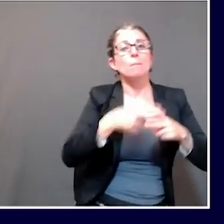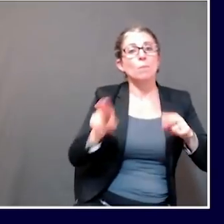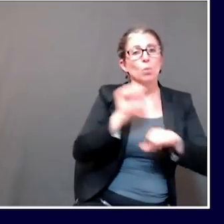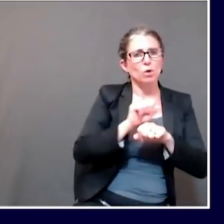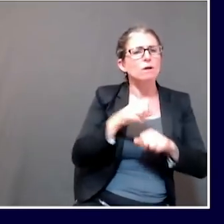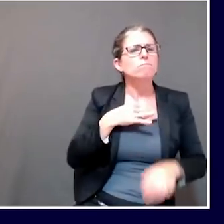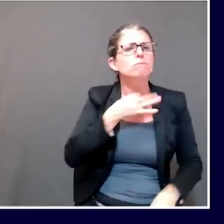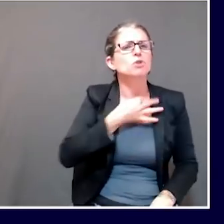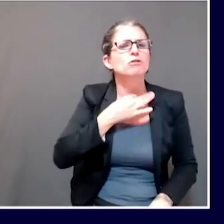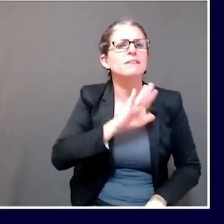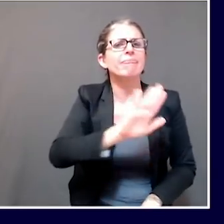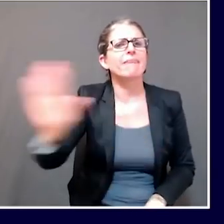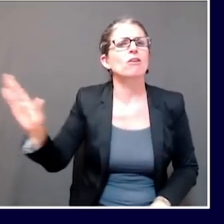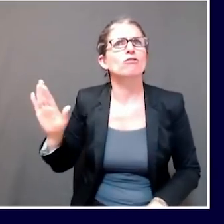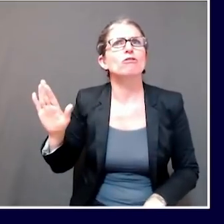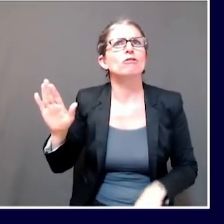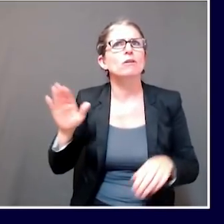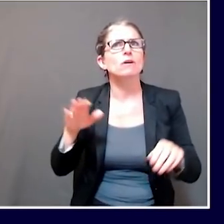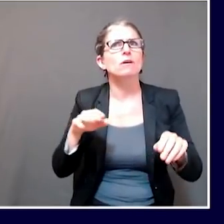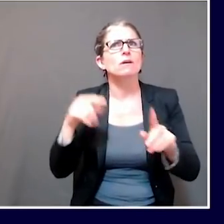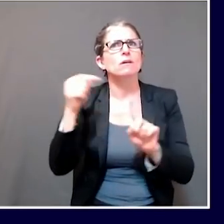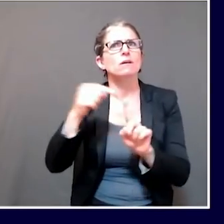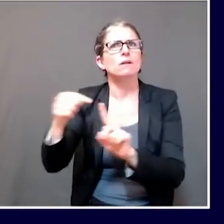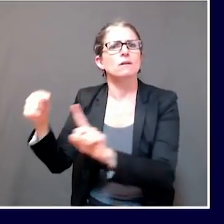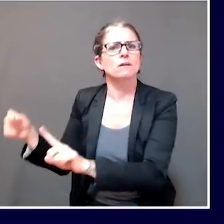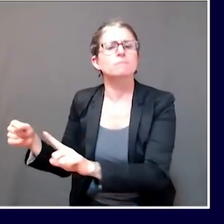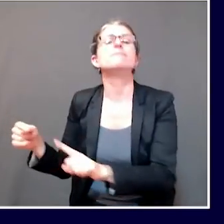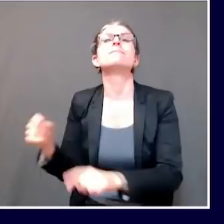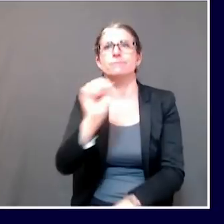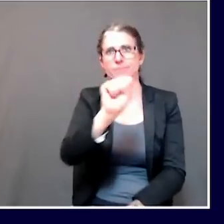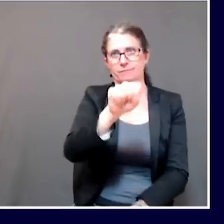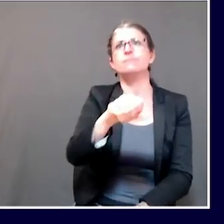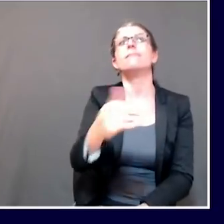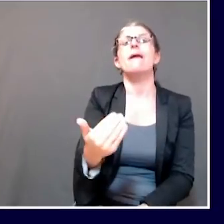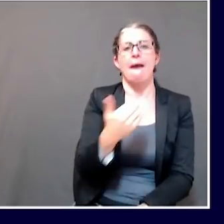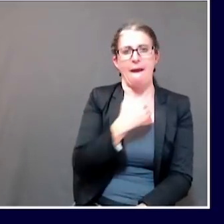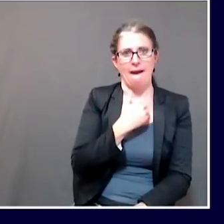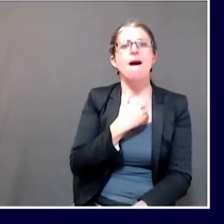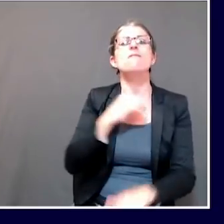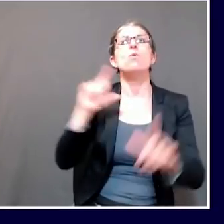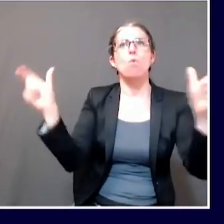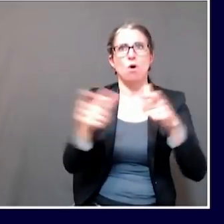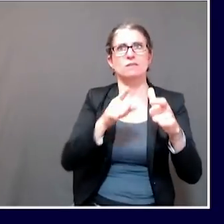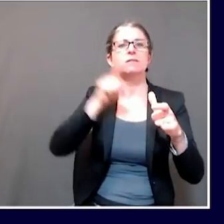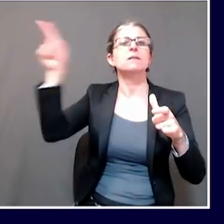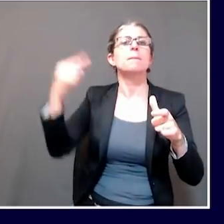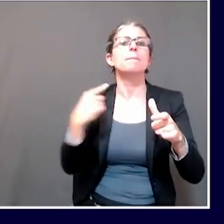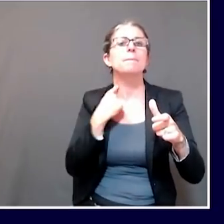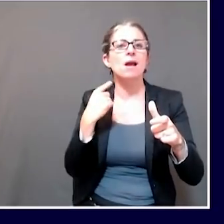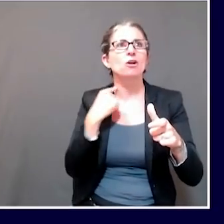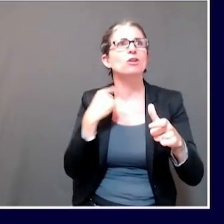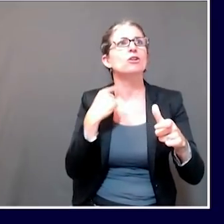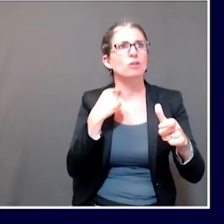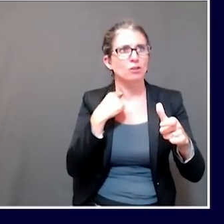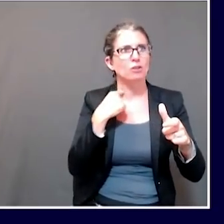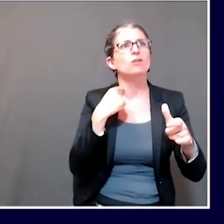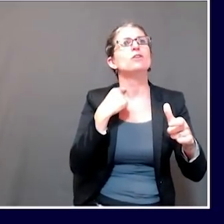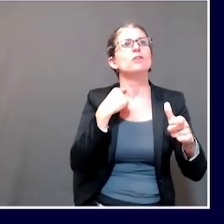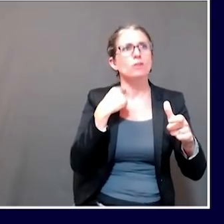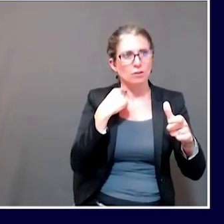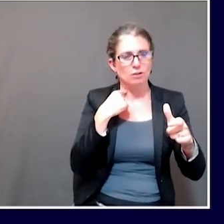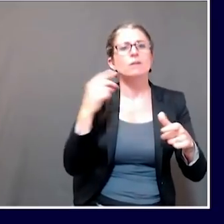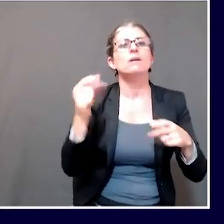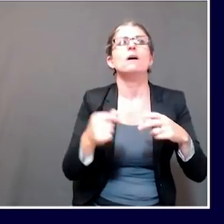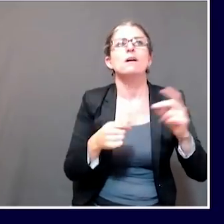at risk. It changes very, very frequently, Brooke. We'll get you the exact number as it stands right now, but please know that